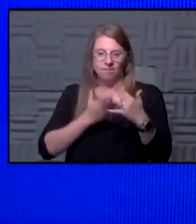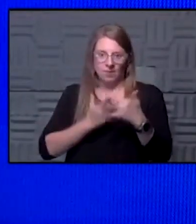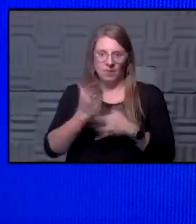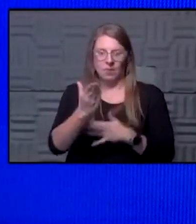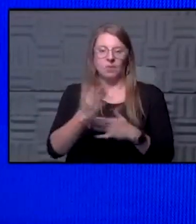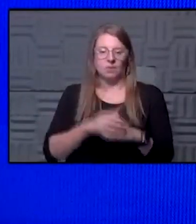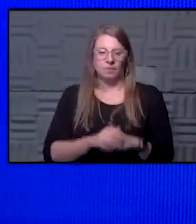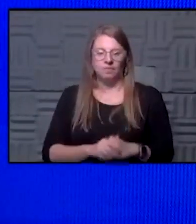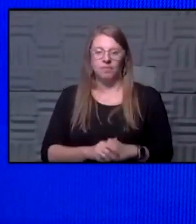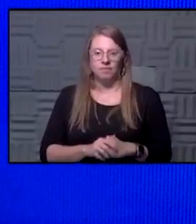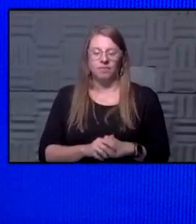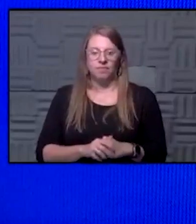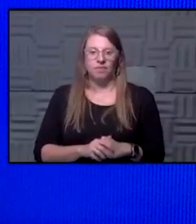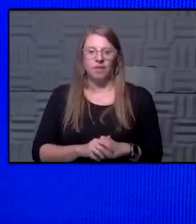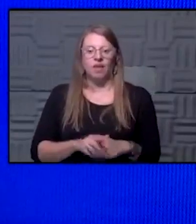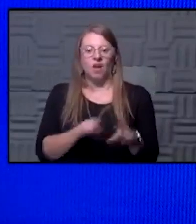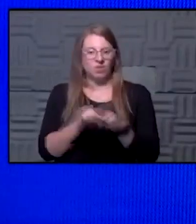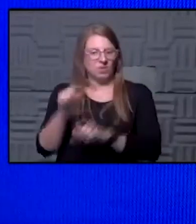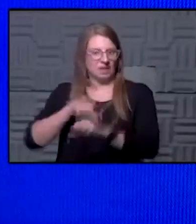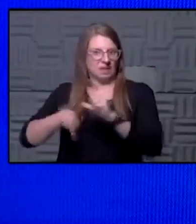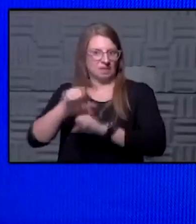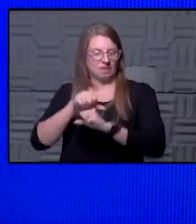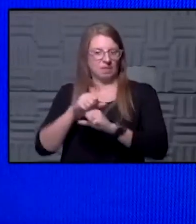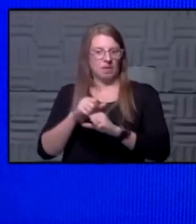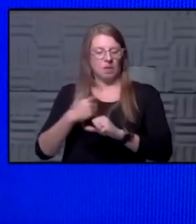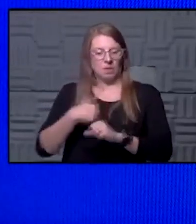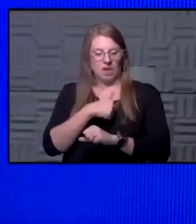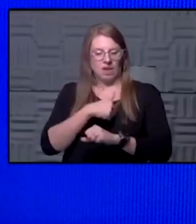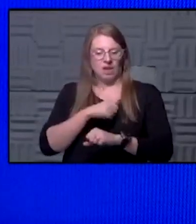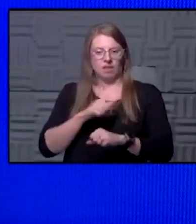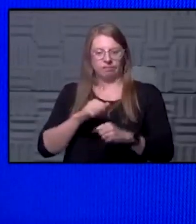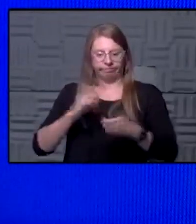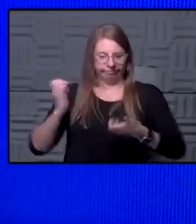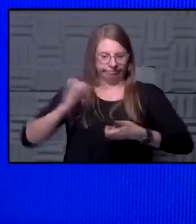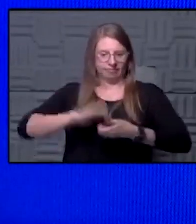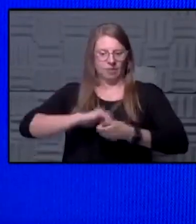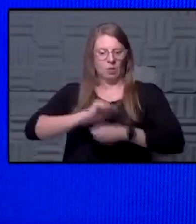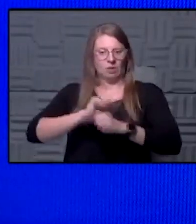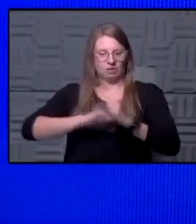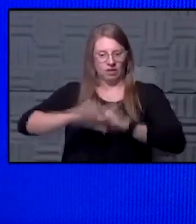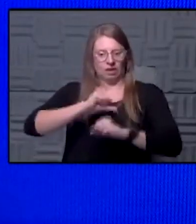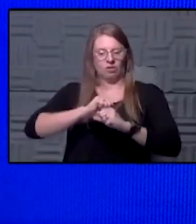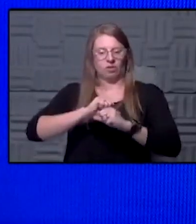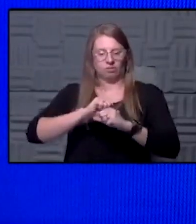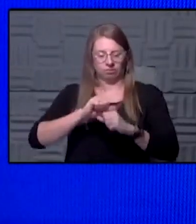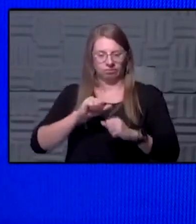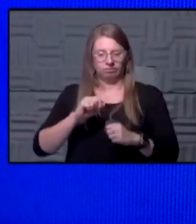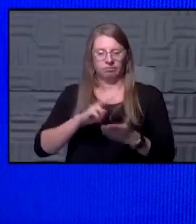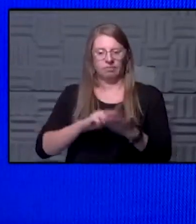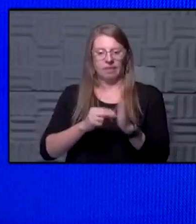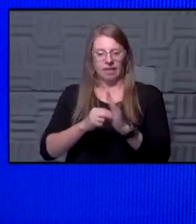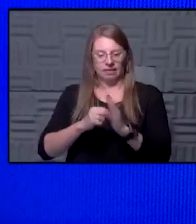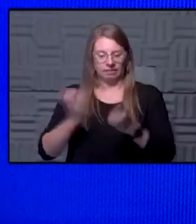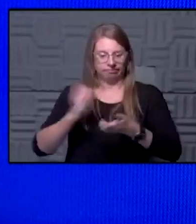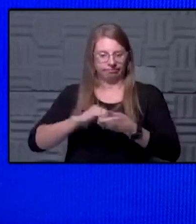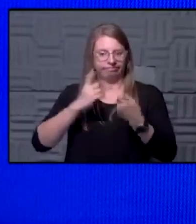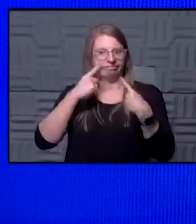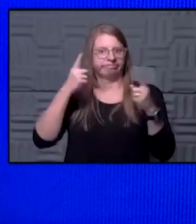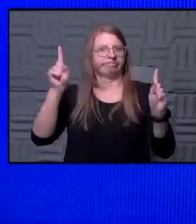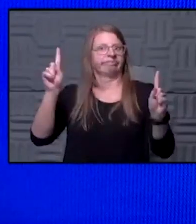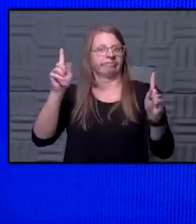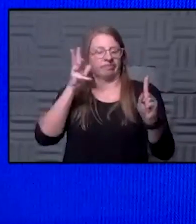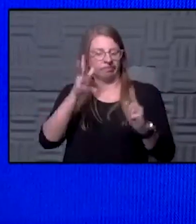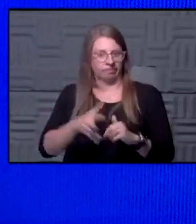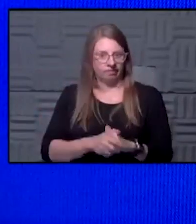science too. And you know, we can all walk together. And the closer we walk together, the better our walk becomes.